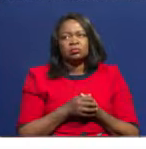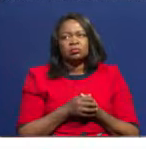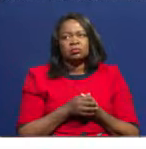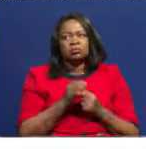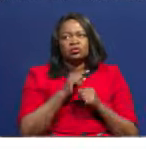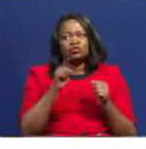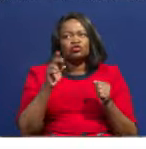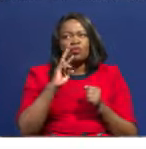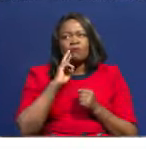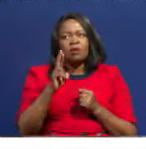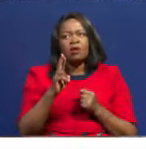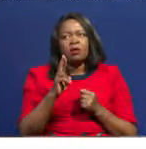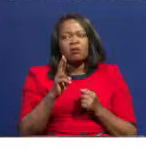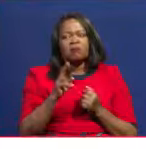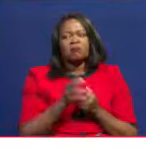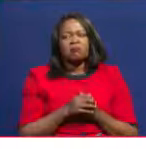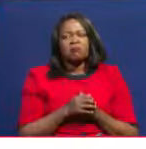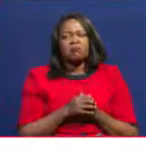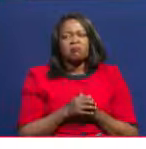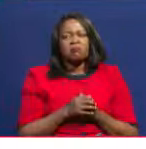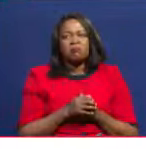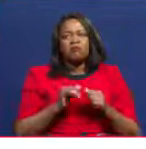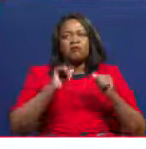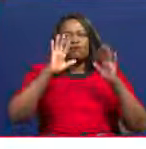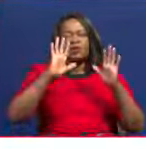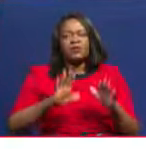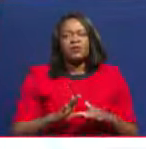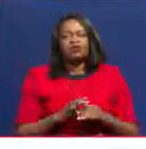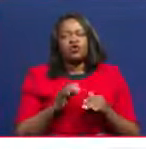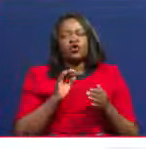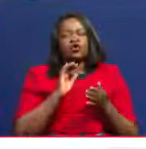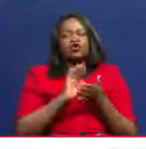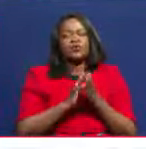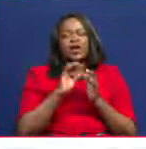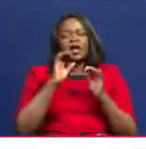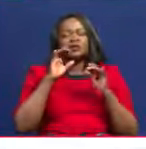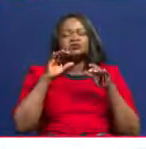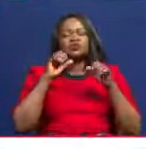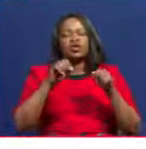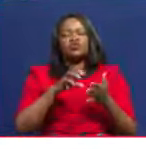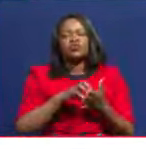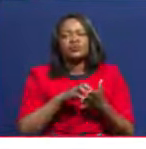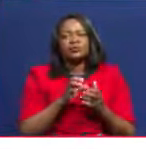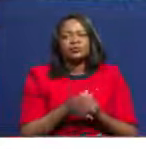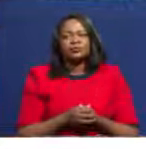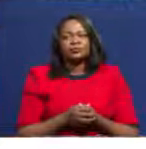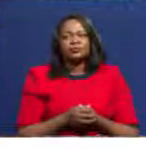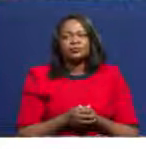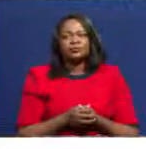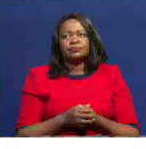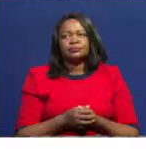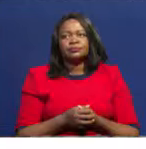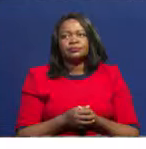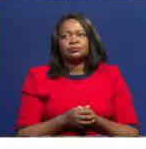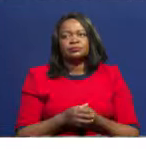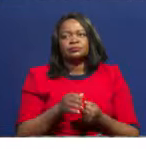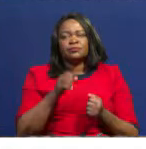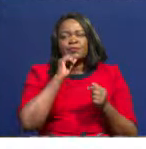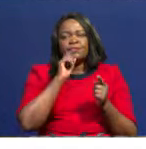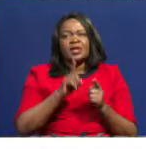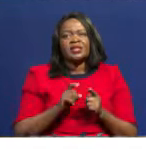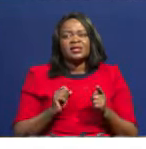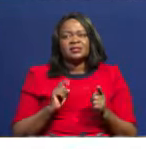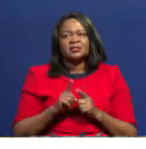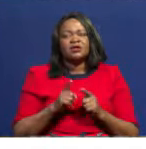You are irreplaceable. Justice for Rex. Calls for justice for Rex took center stage. Ndugu zetu